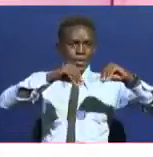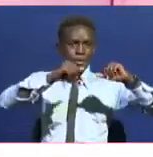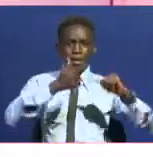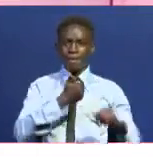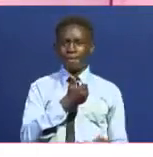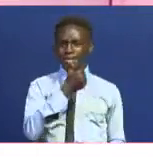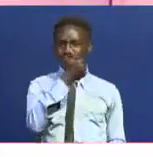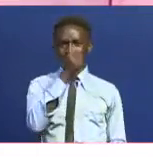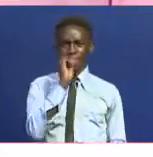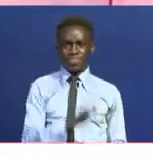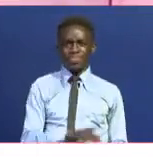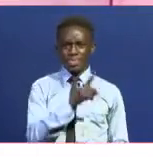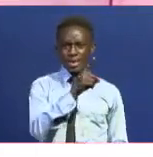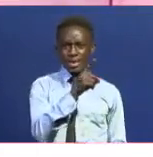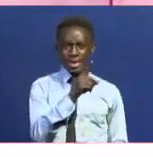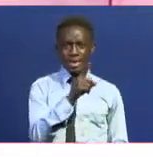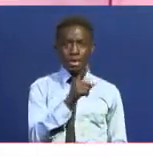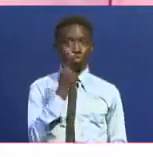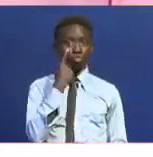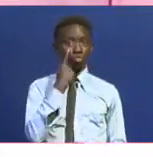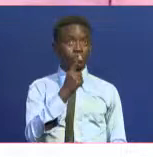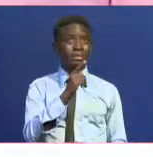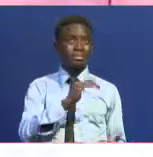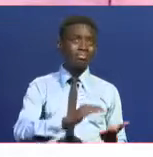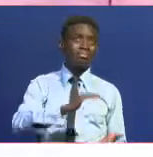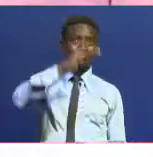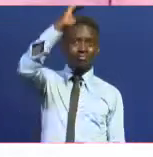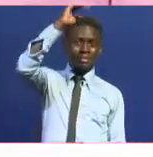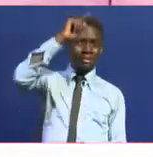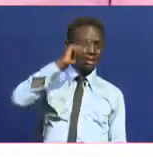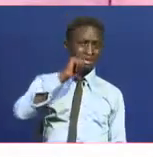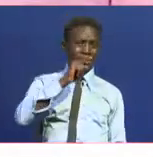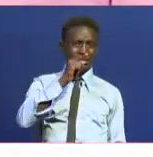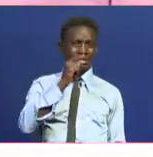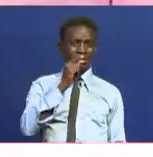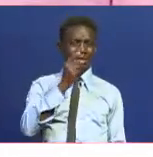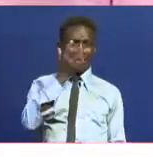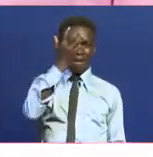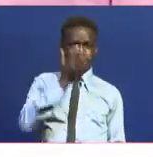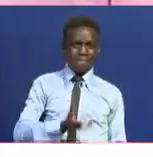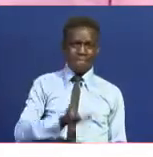was desired, mm-hmm. that was designed and desired, mm-hmm. then you are able to advise